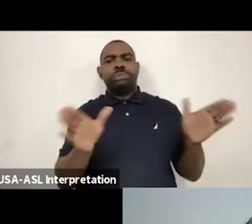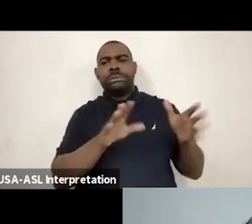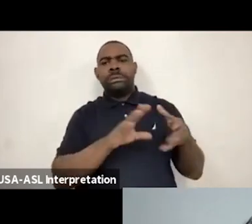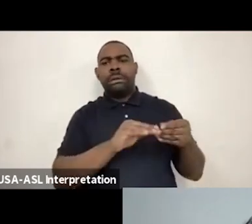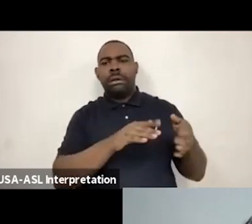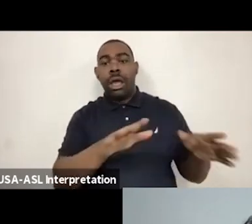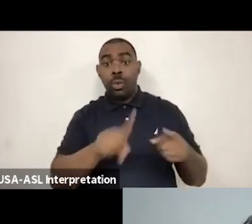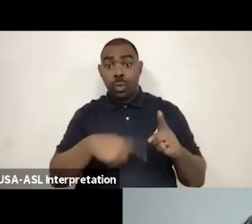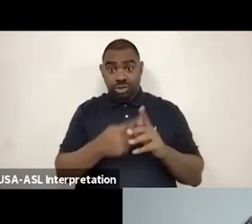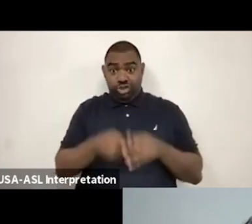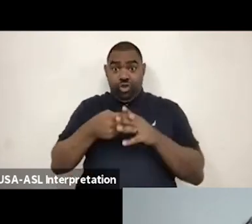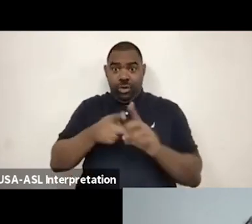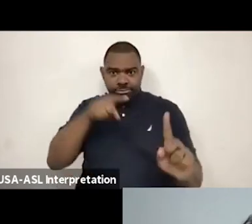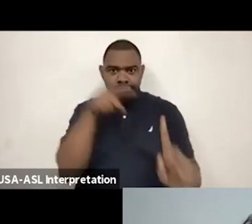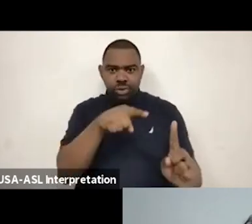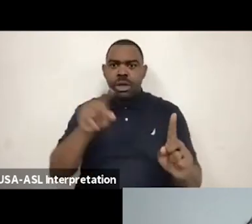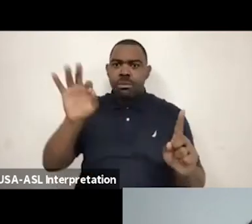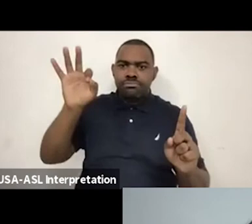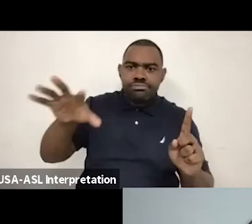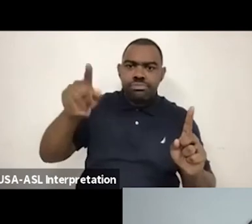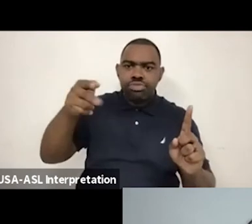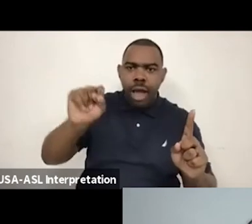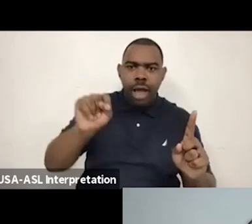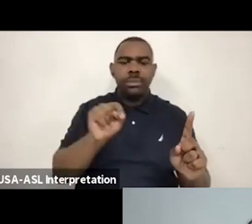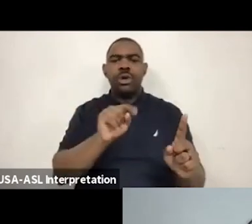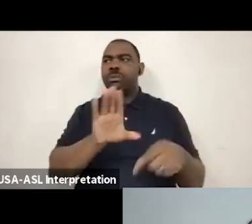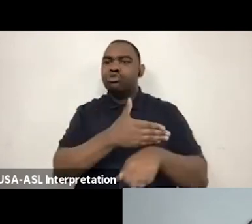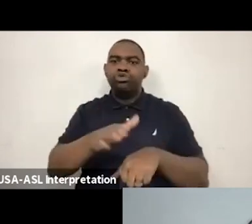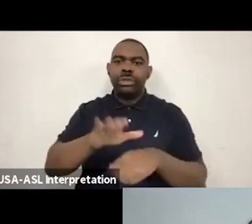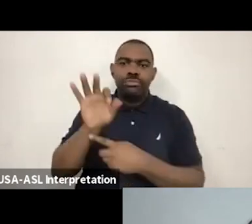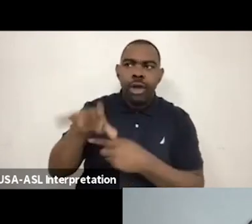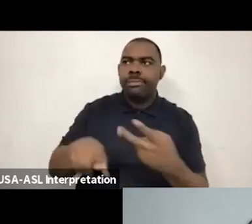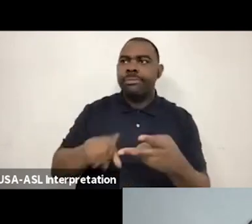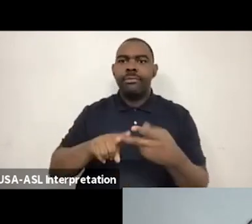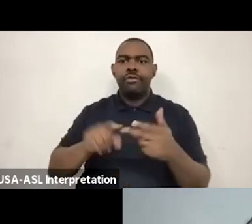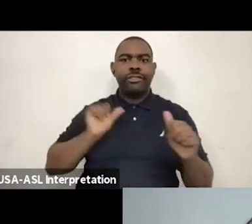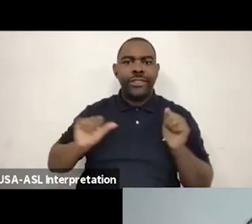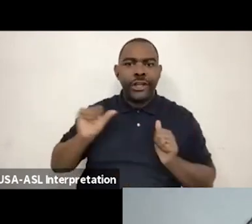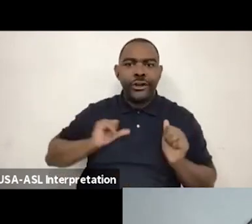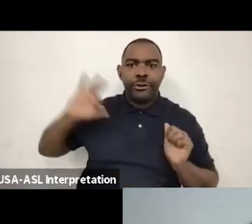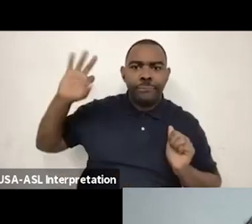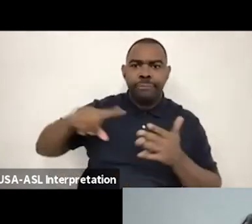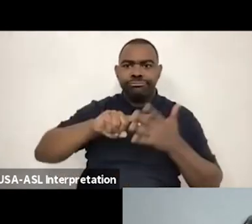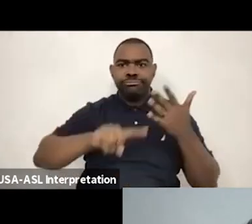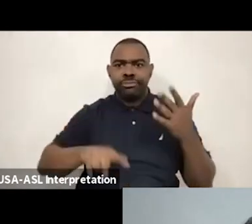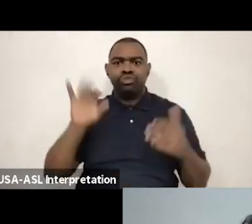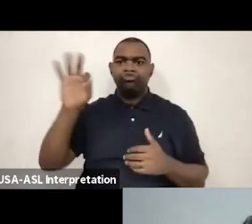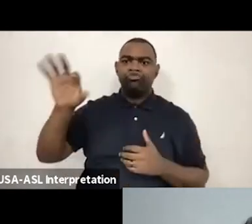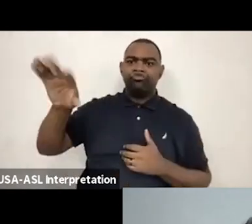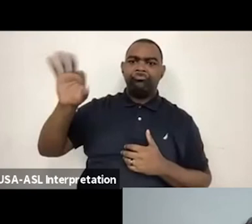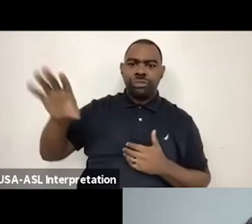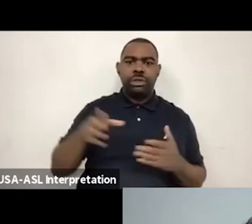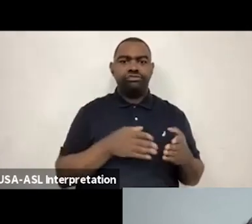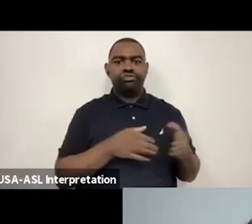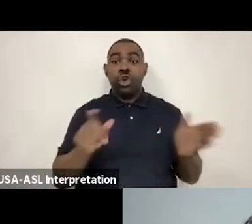did visual art prompts, we did music prompts, we did theater prompts, we